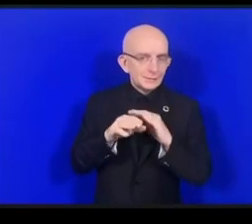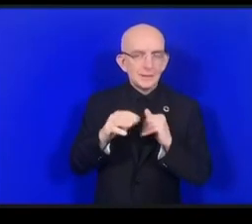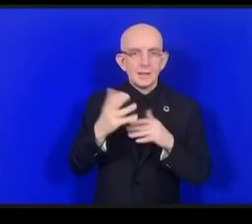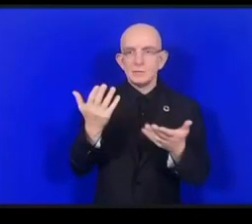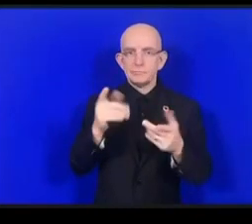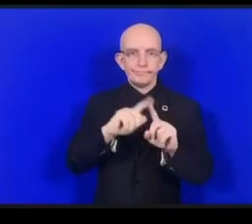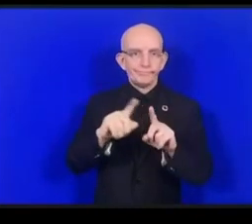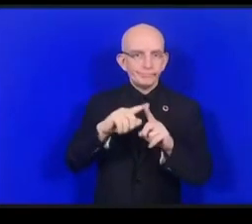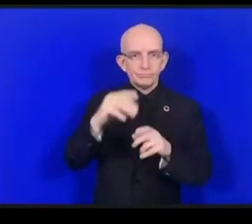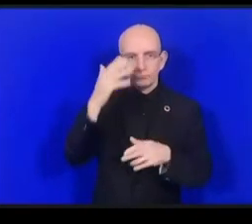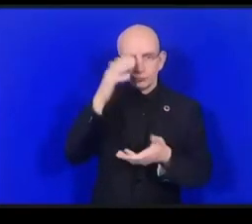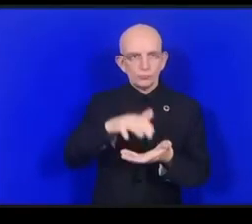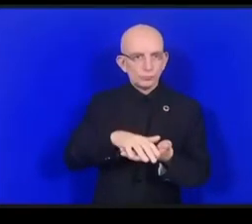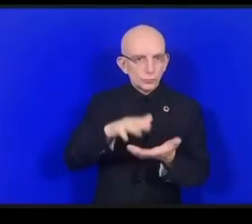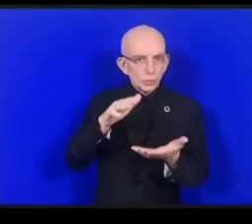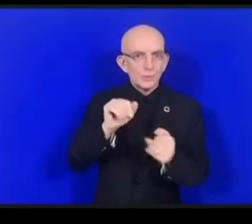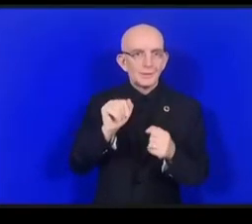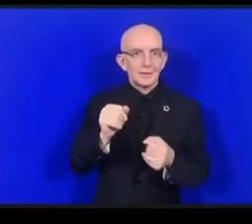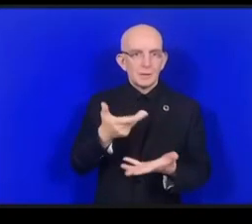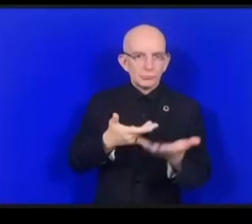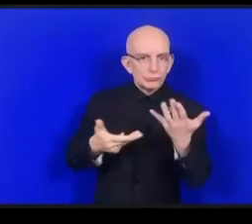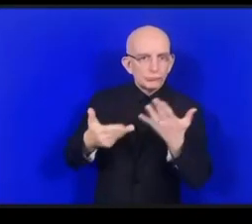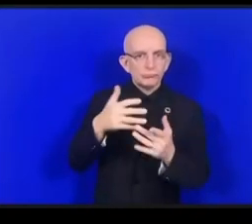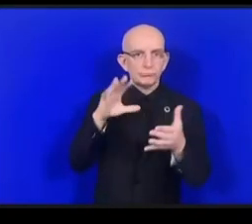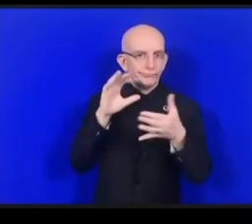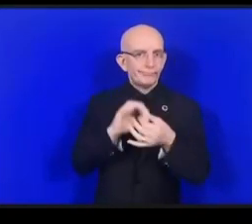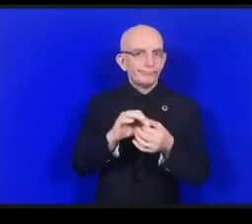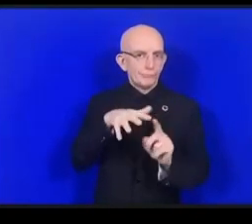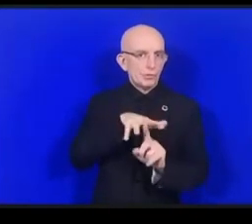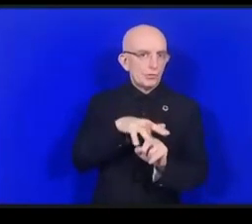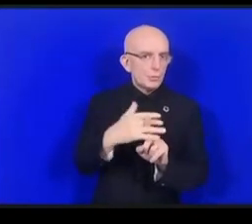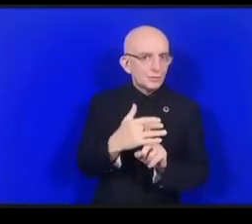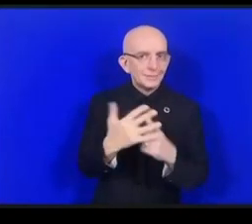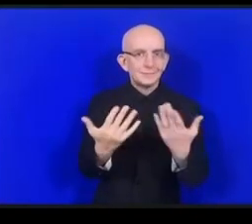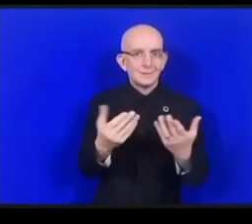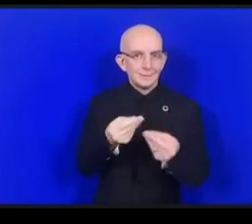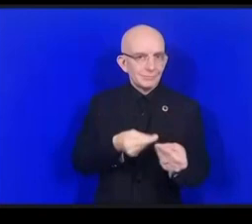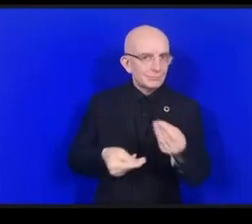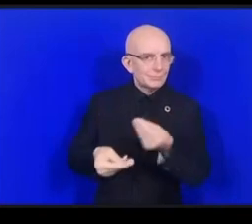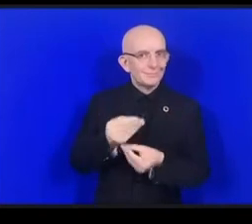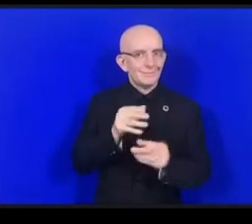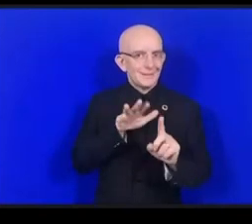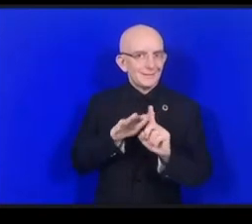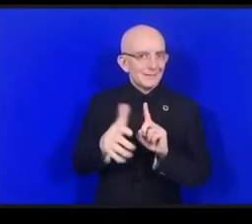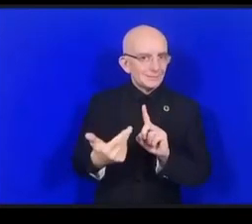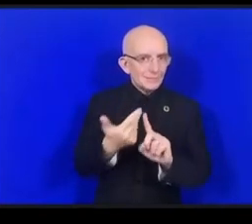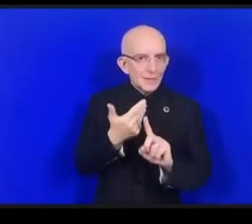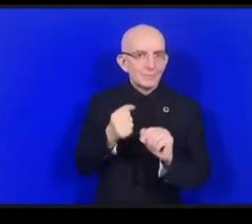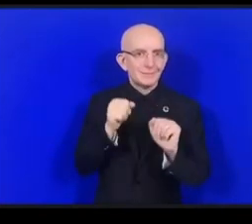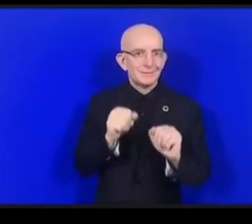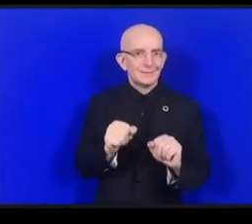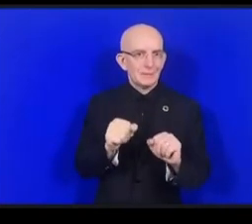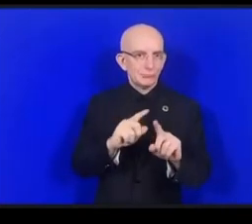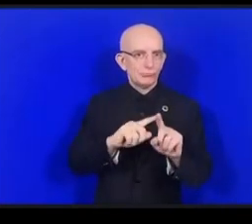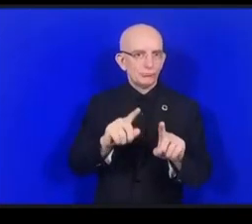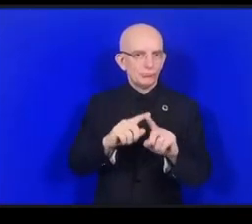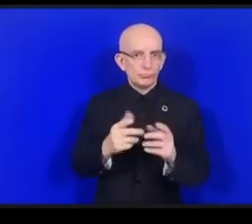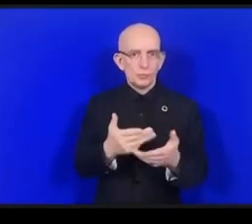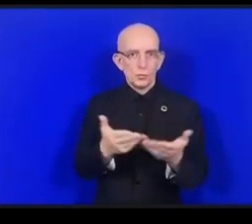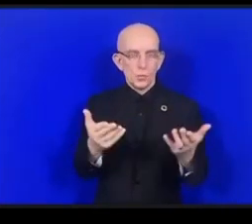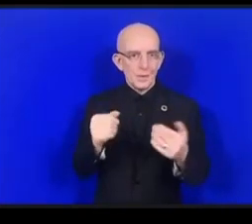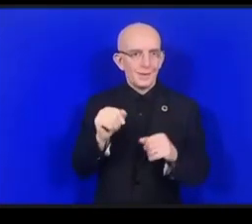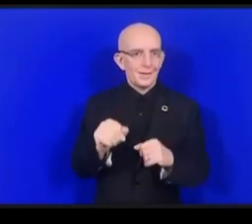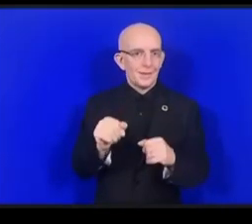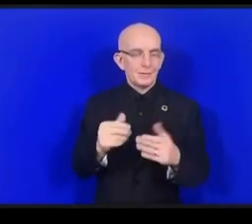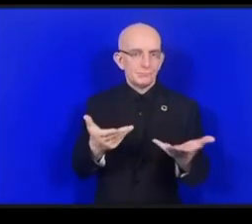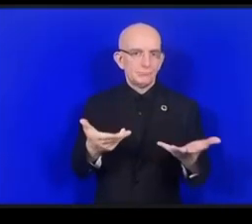accessible, because the free flow of information knowledge is really key. So many of you are here because you're working on such important